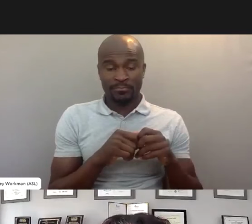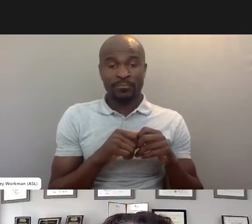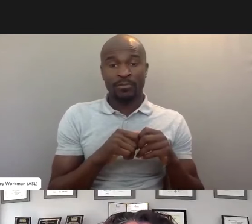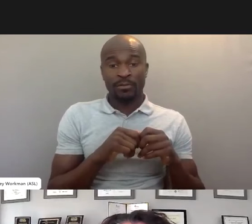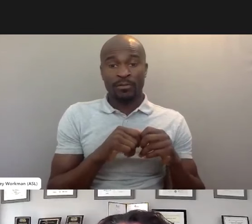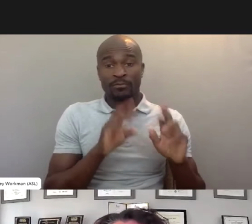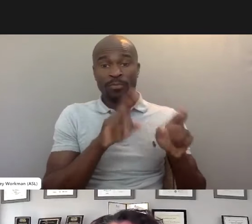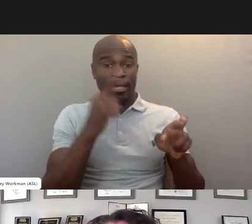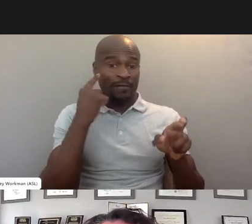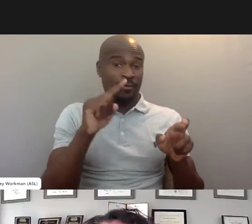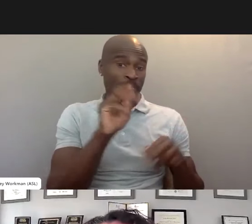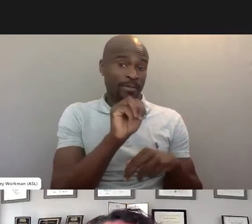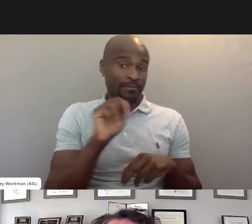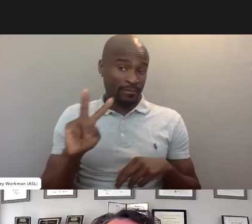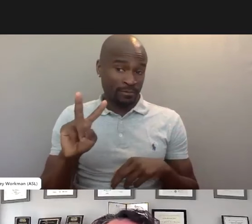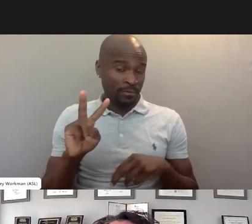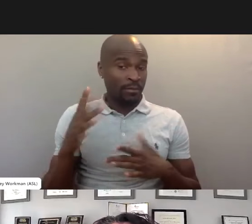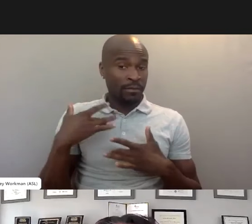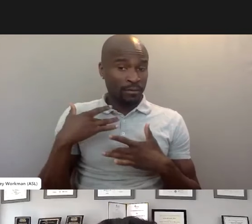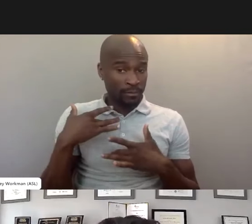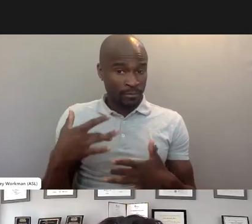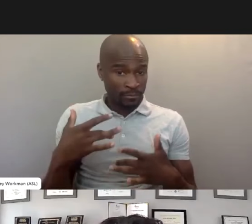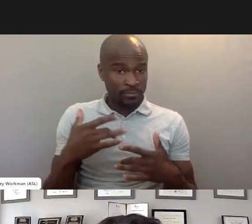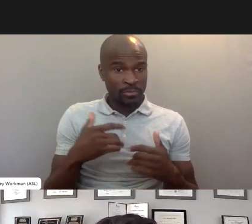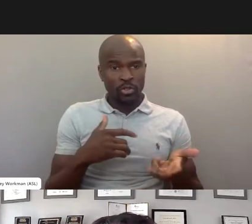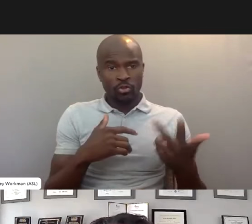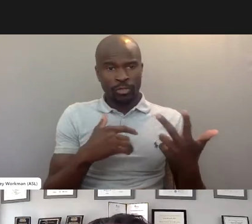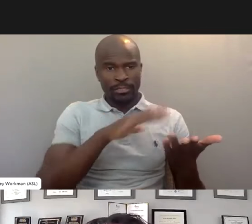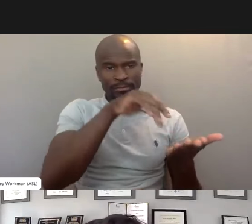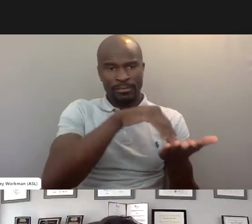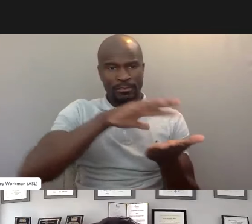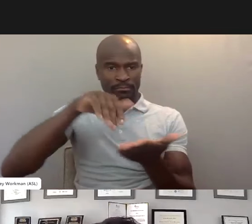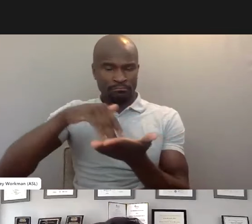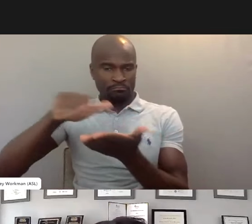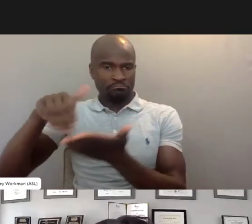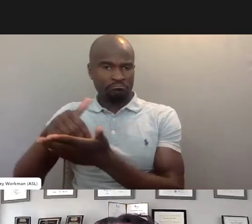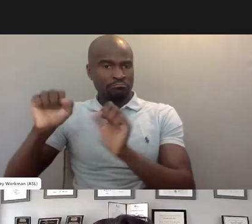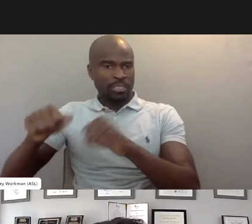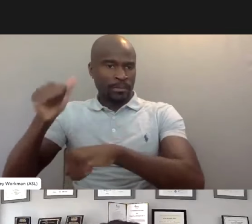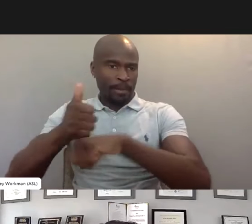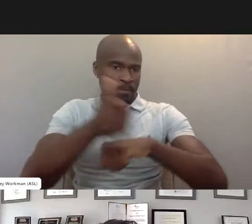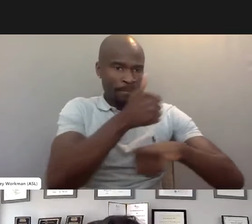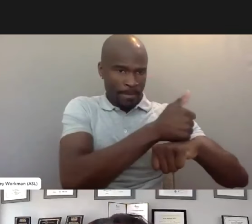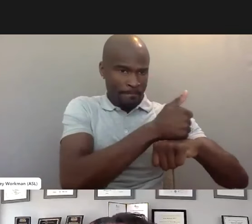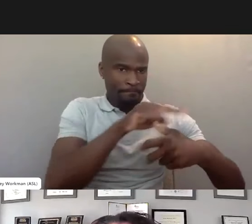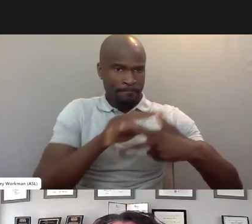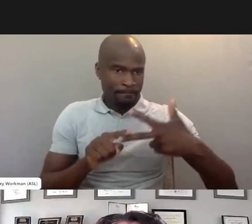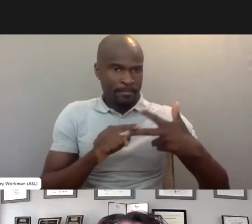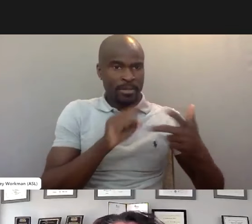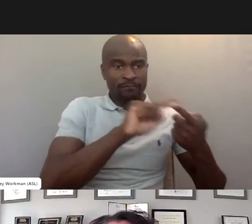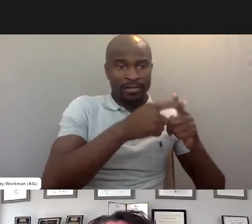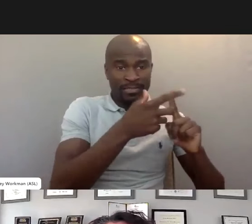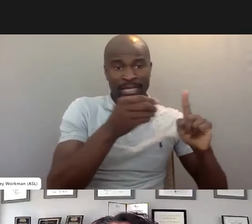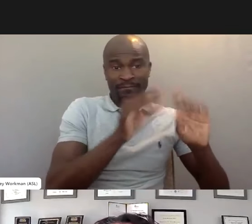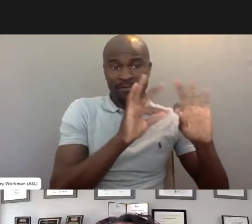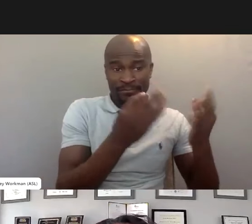are often, not always, but often 3 different centers that potentially could get established. A friends and relatives center, usually established in the immediate